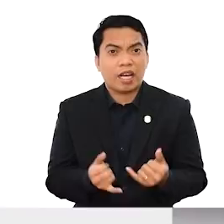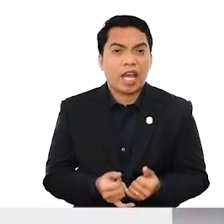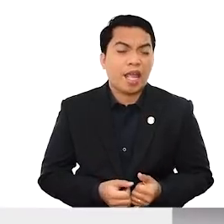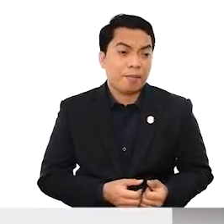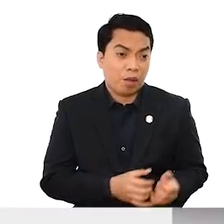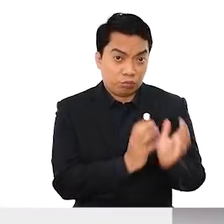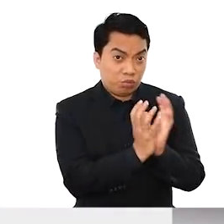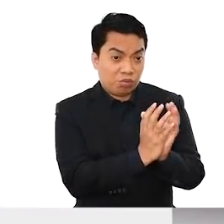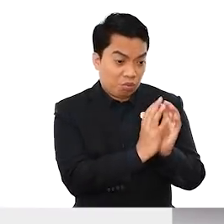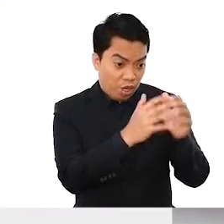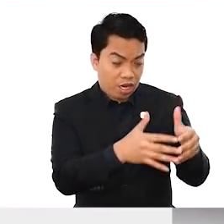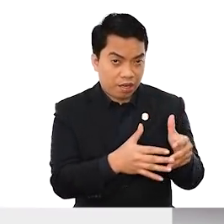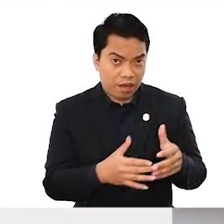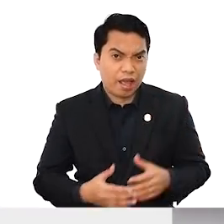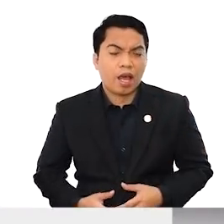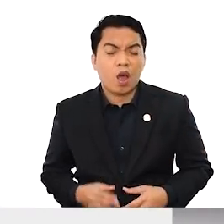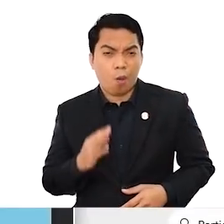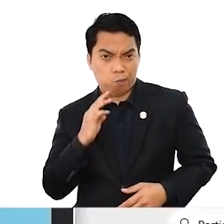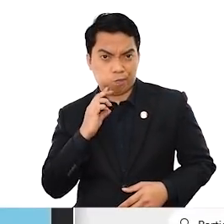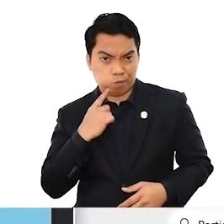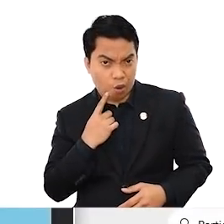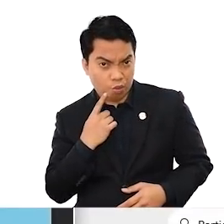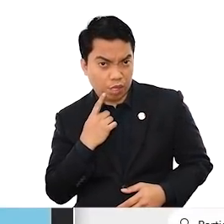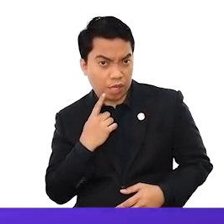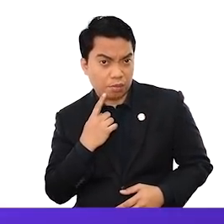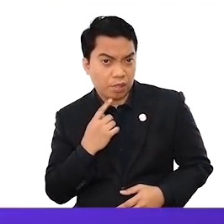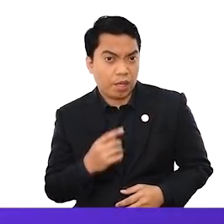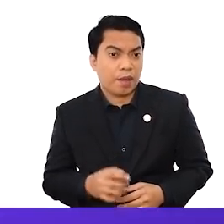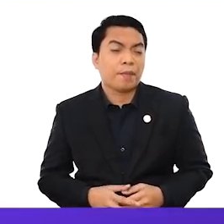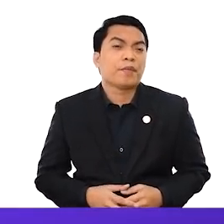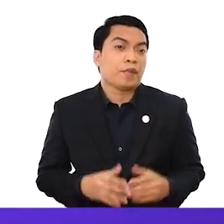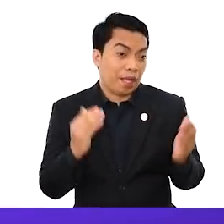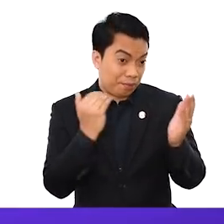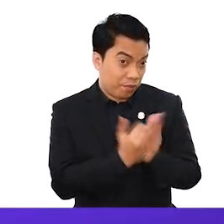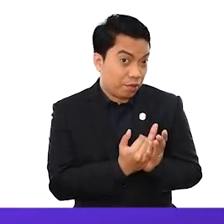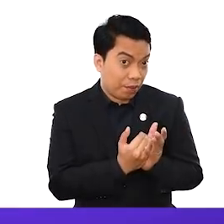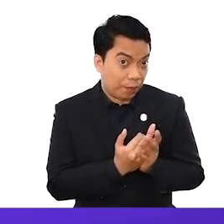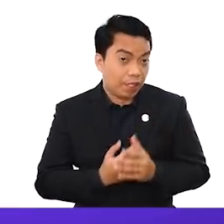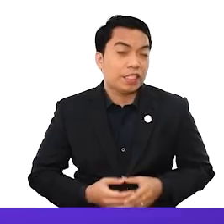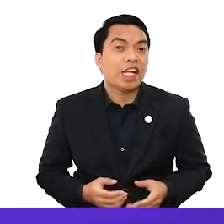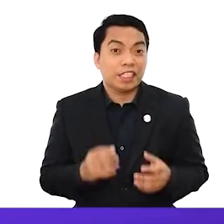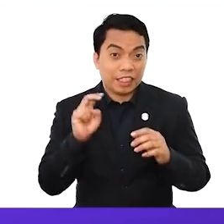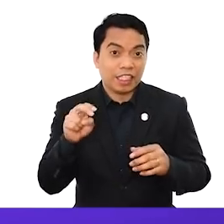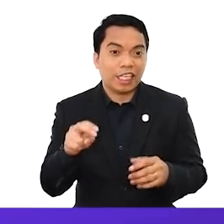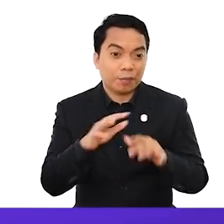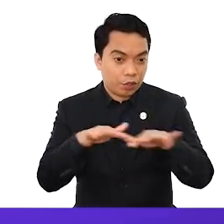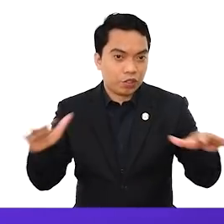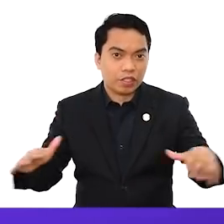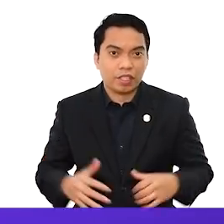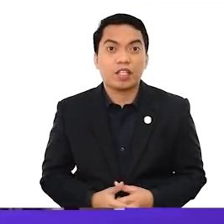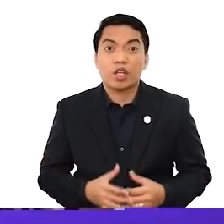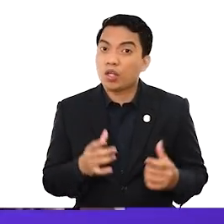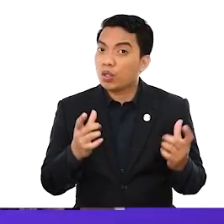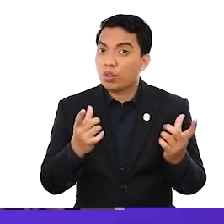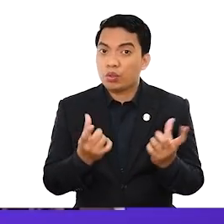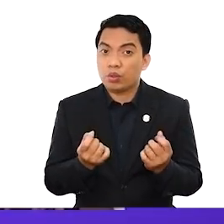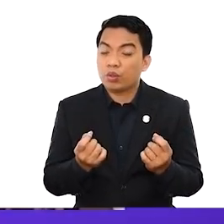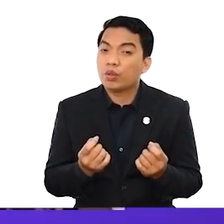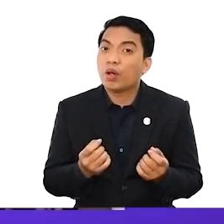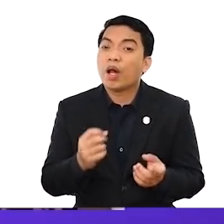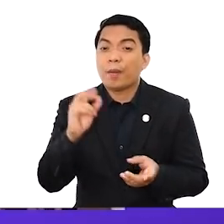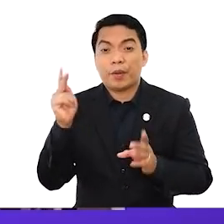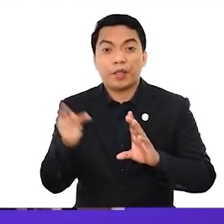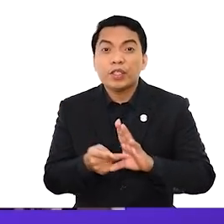with creativity is an essential need for many children. By taking part in CWS Day online, the children in